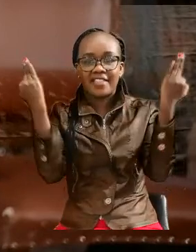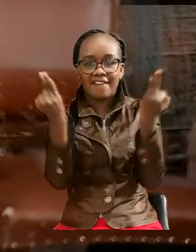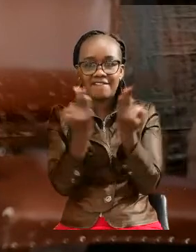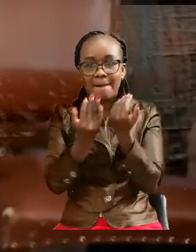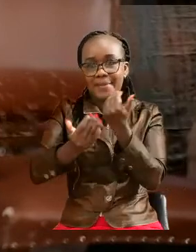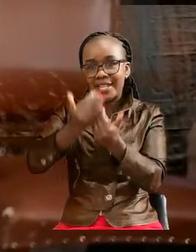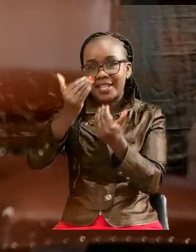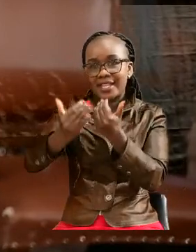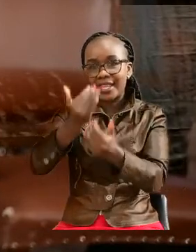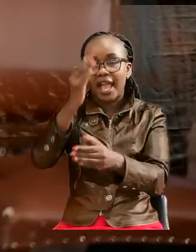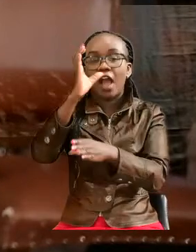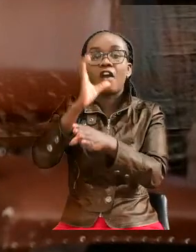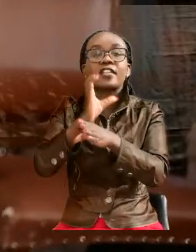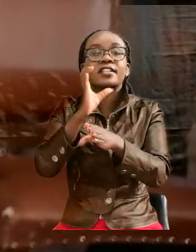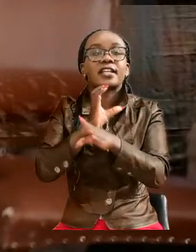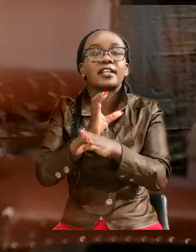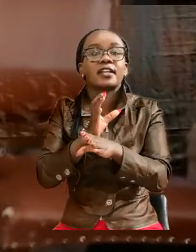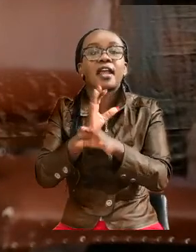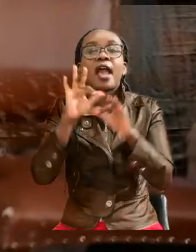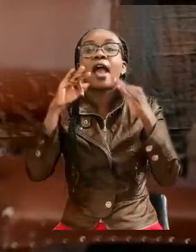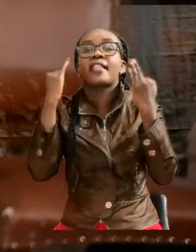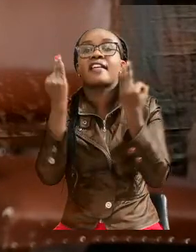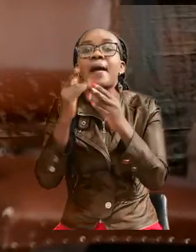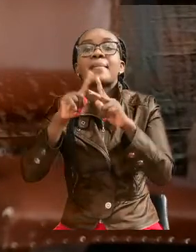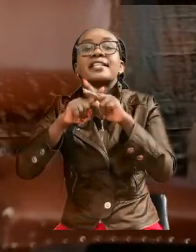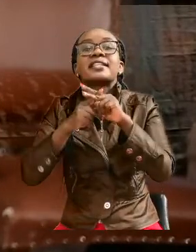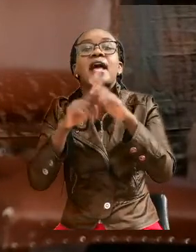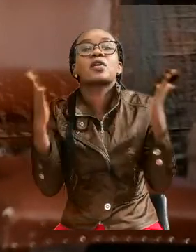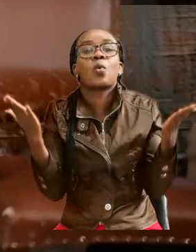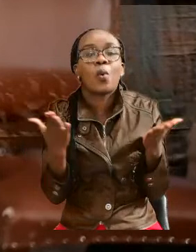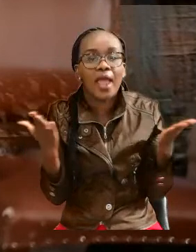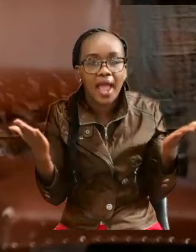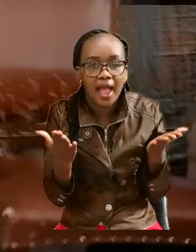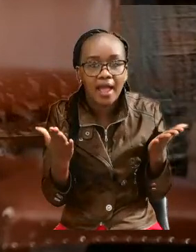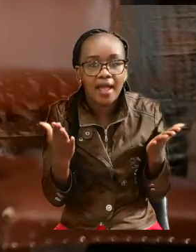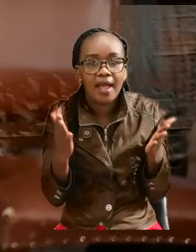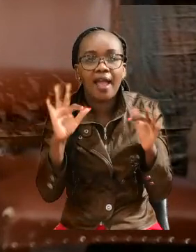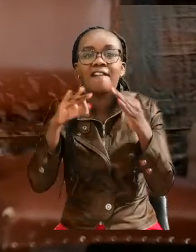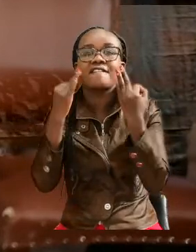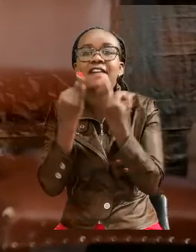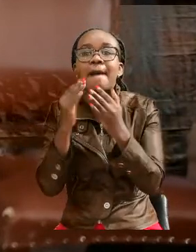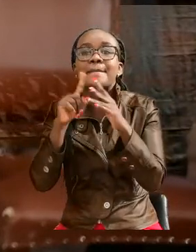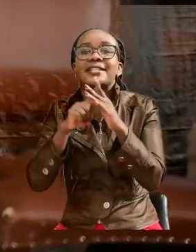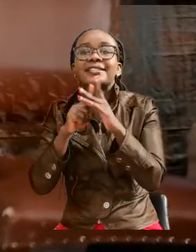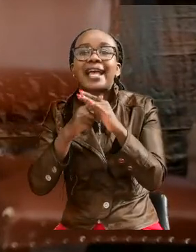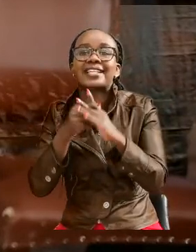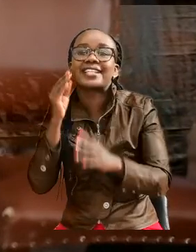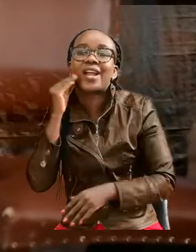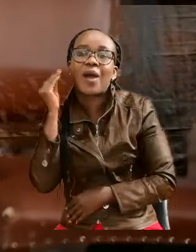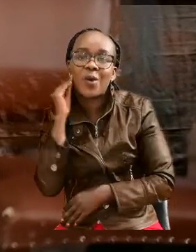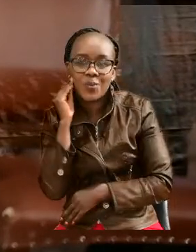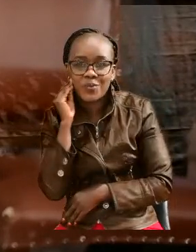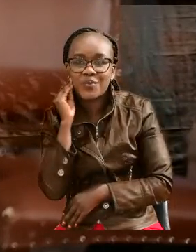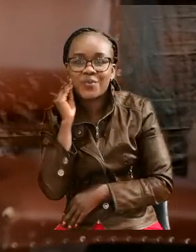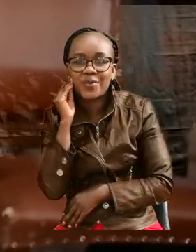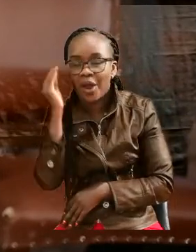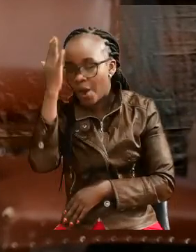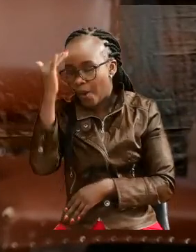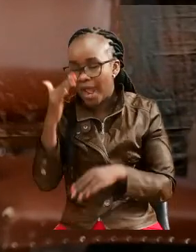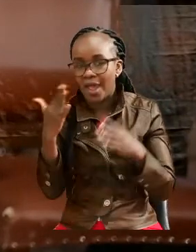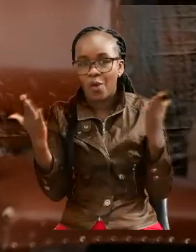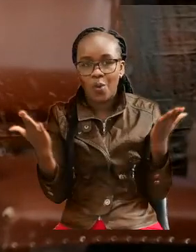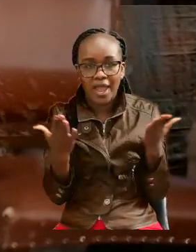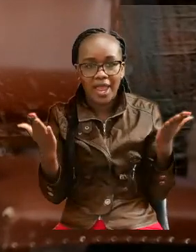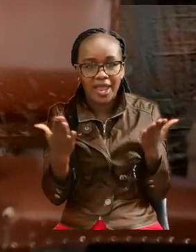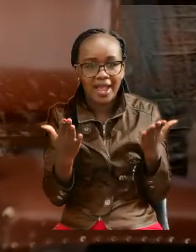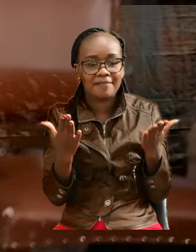altar. Where do the families start? They start in our homes, isn't it? Because that is where